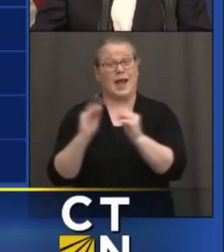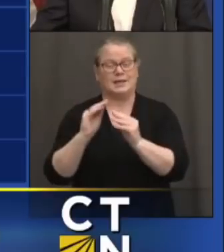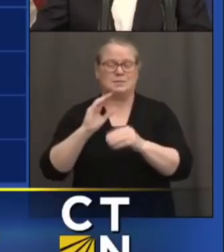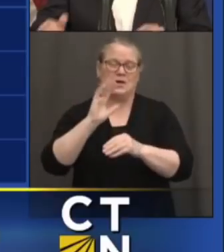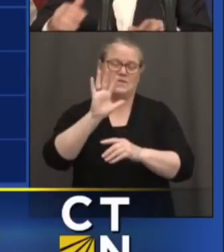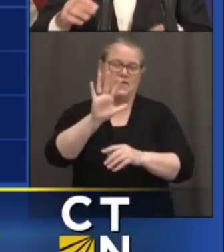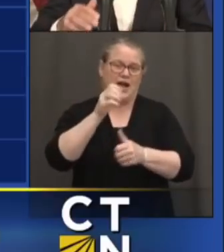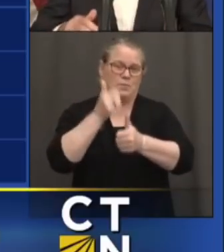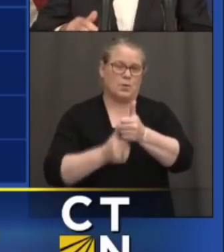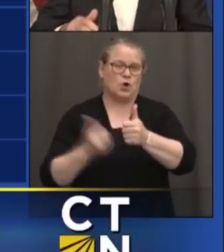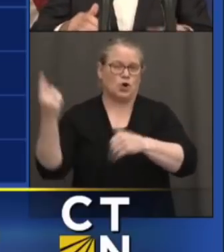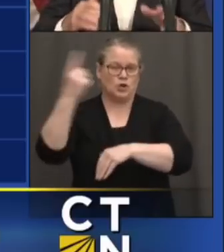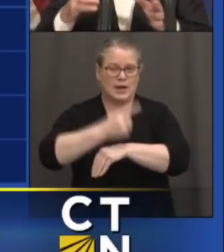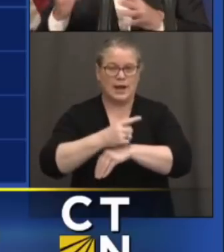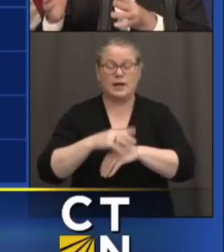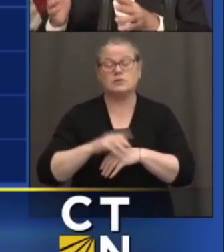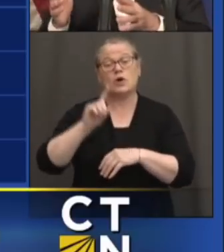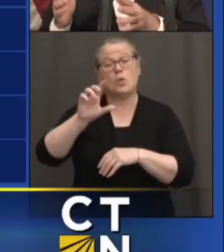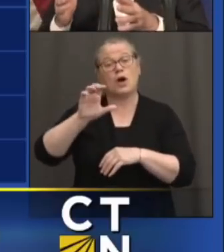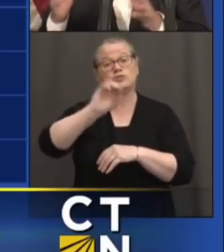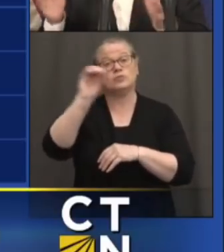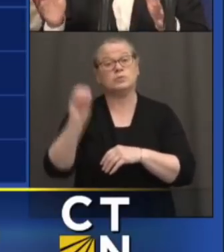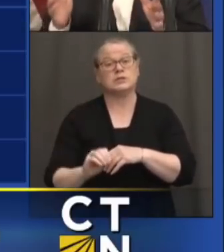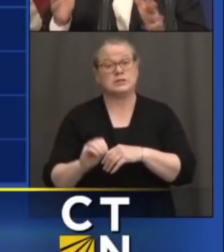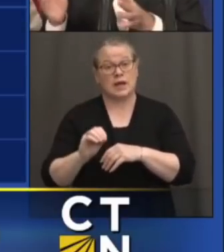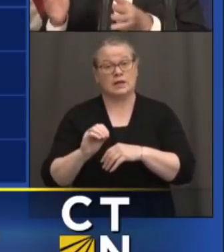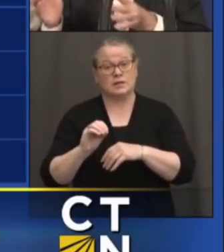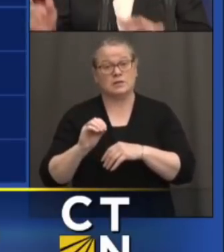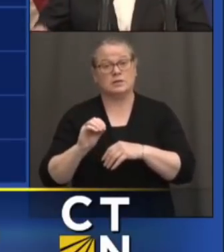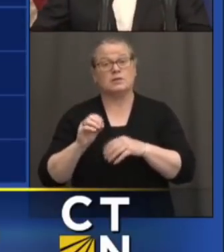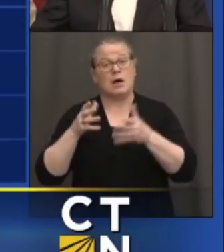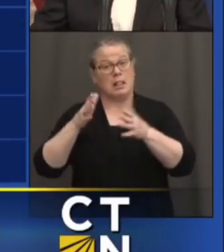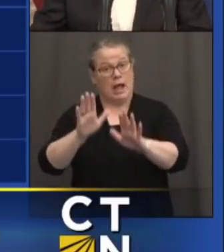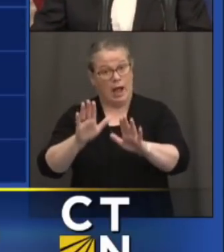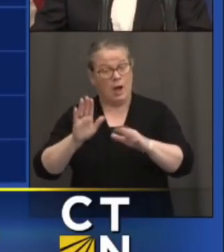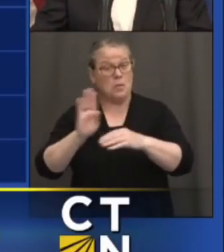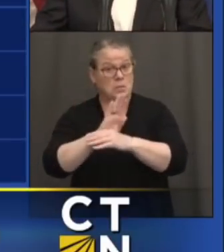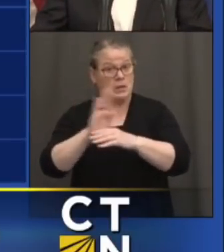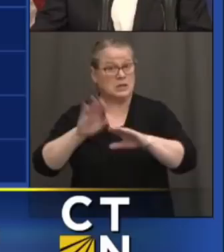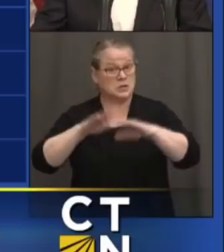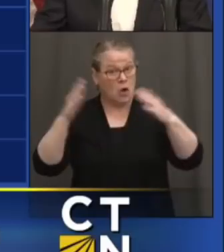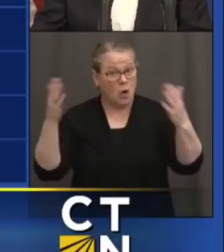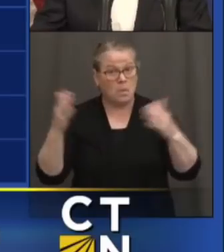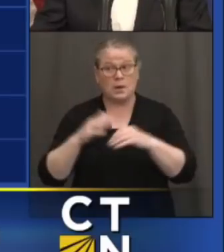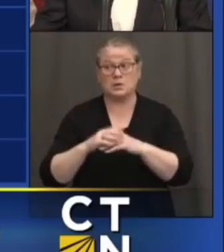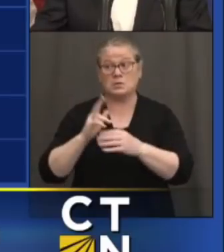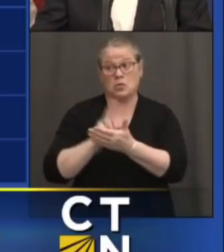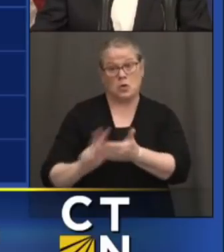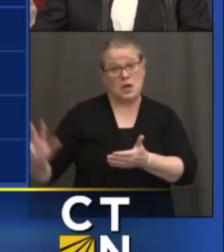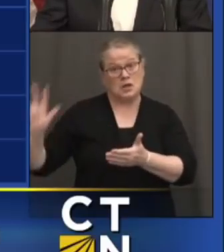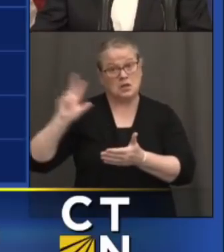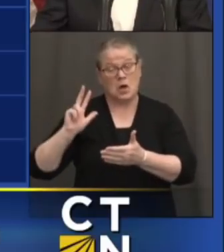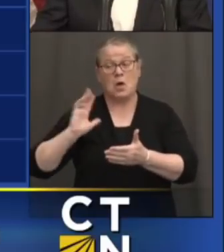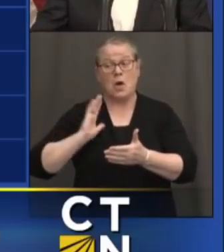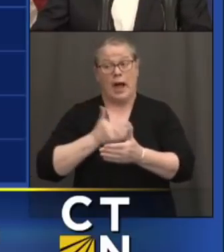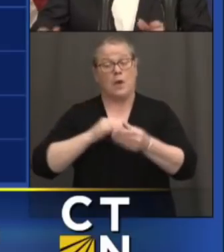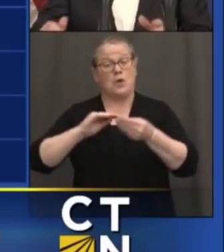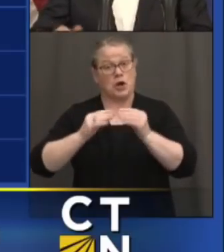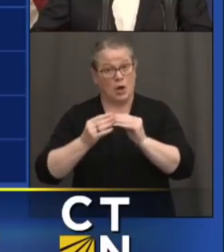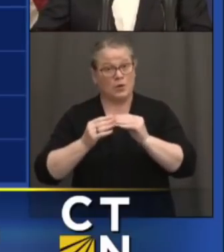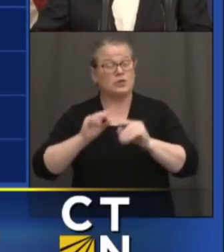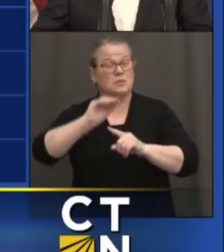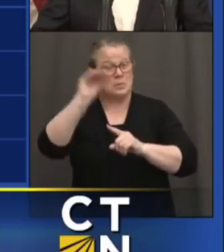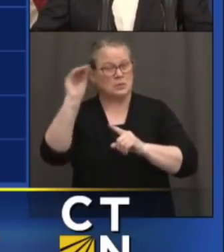3-4 weeks ago, I think that is working out okay. Our numbers continue in the right direction. As